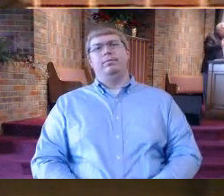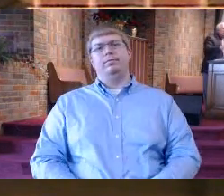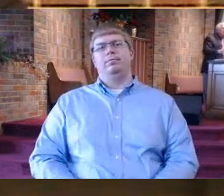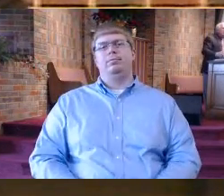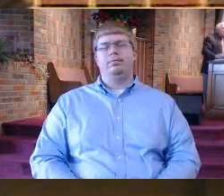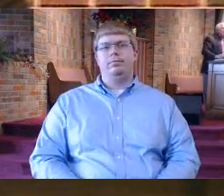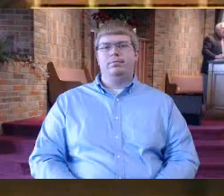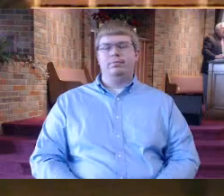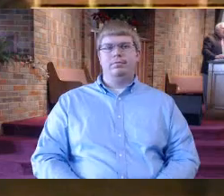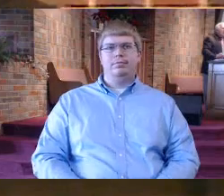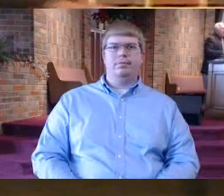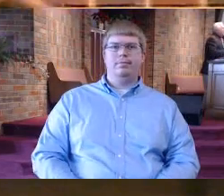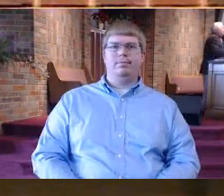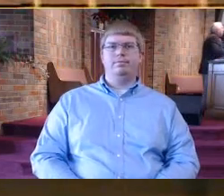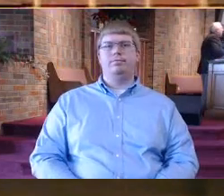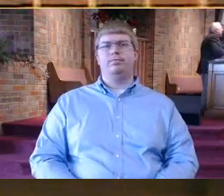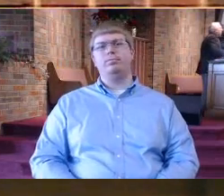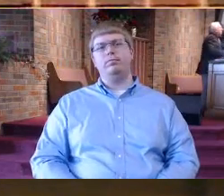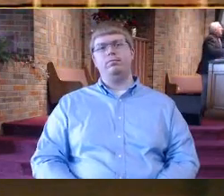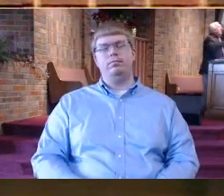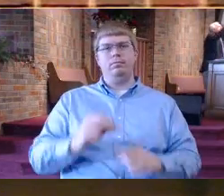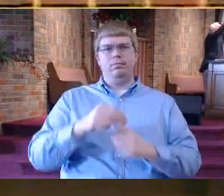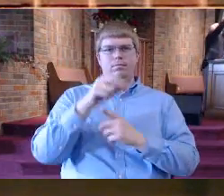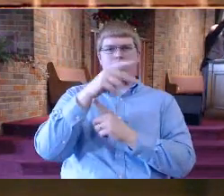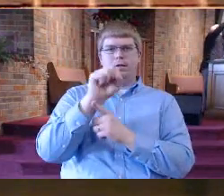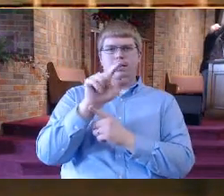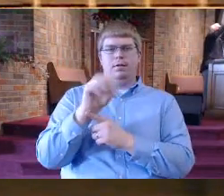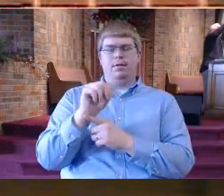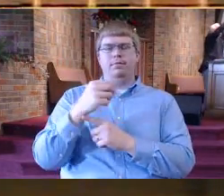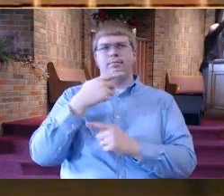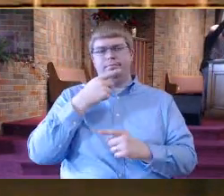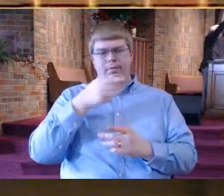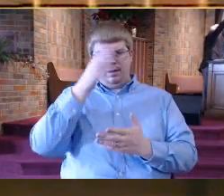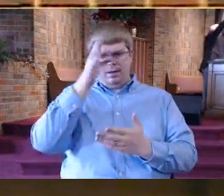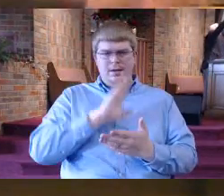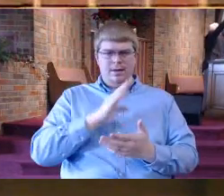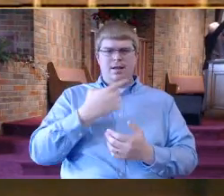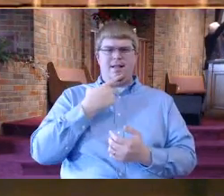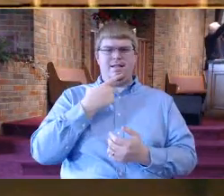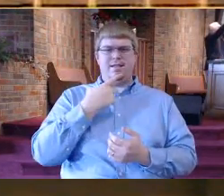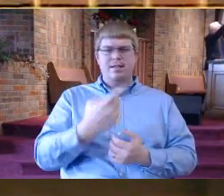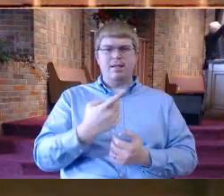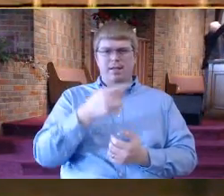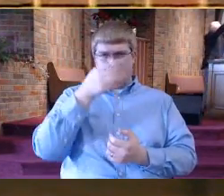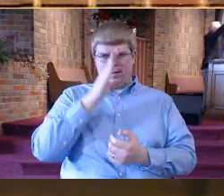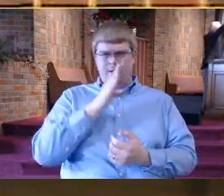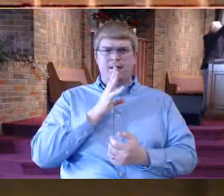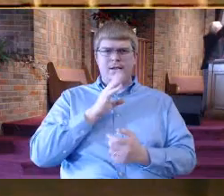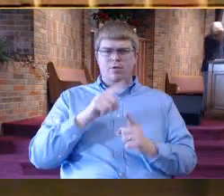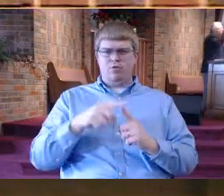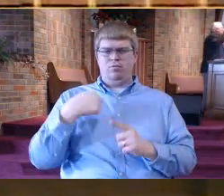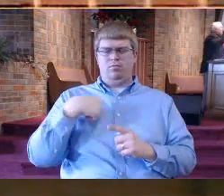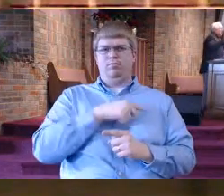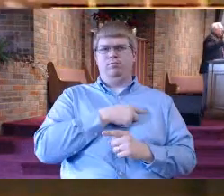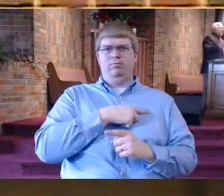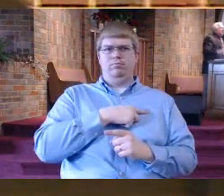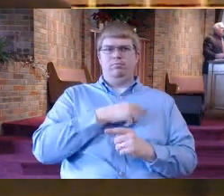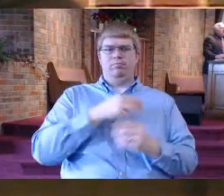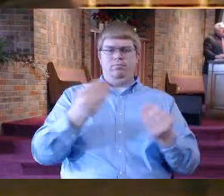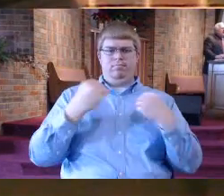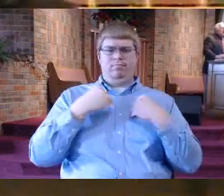speech. The writer of Psalms says God is speaking. Here is God's message, and we receive